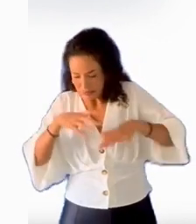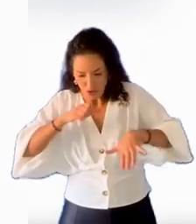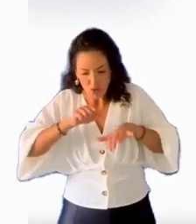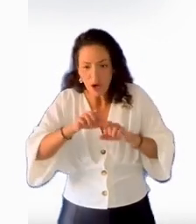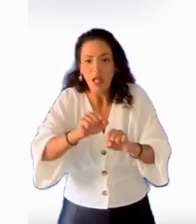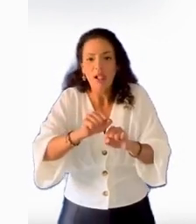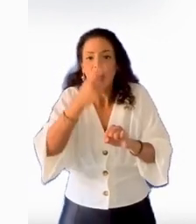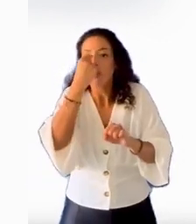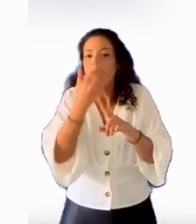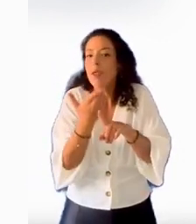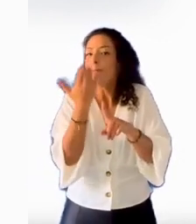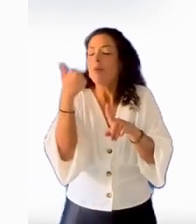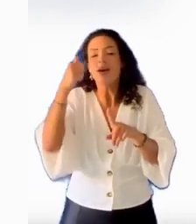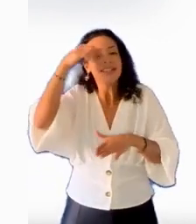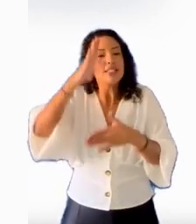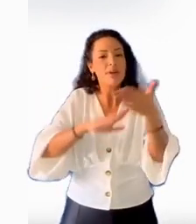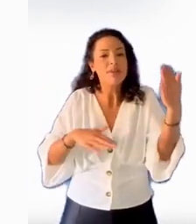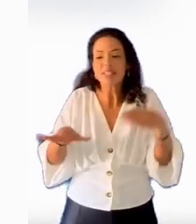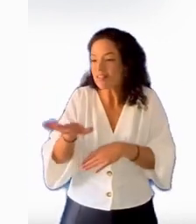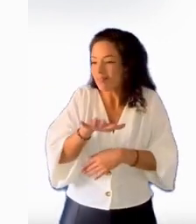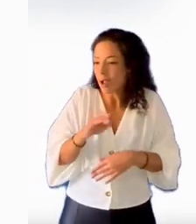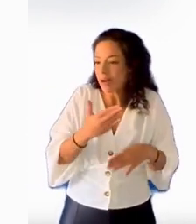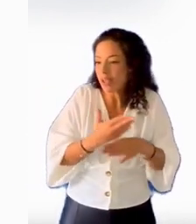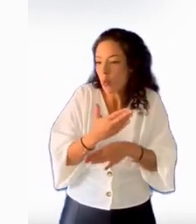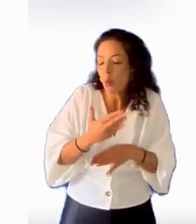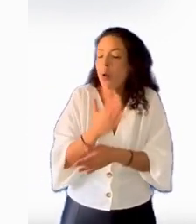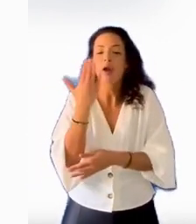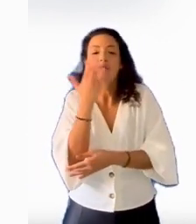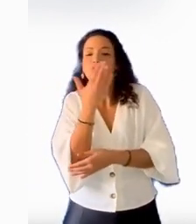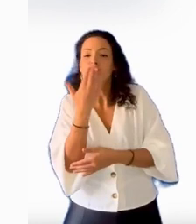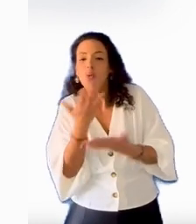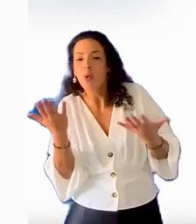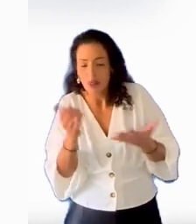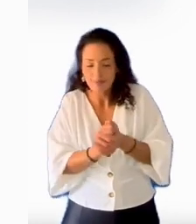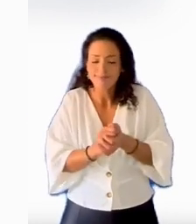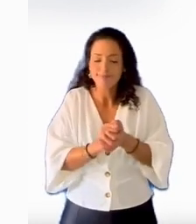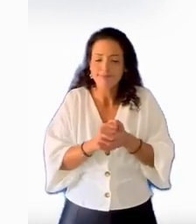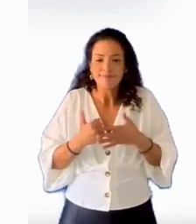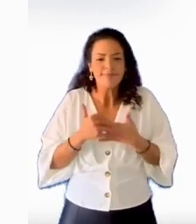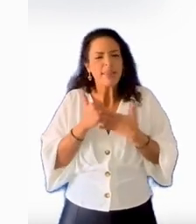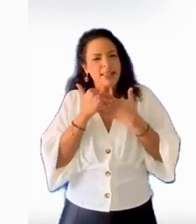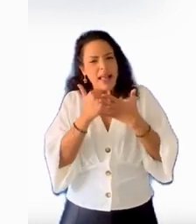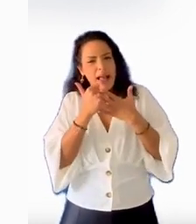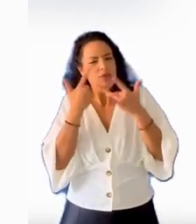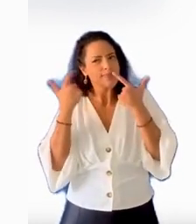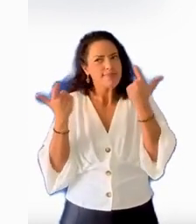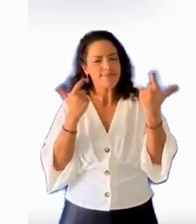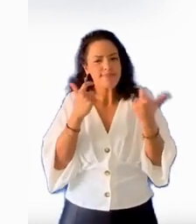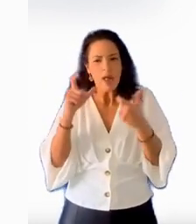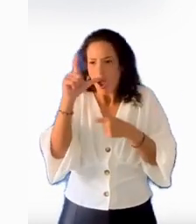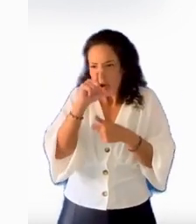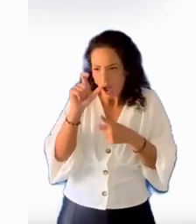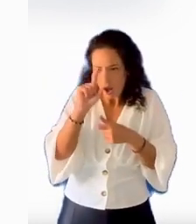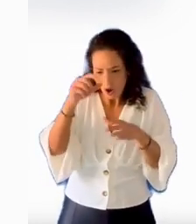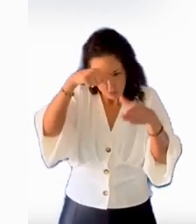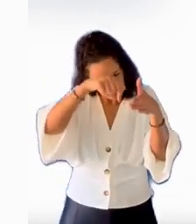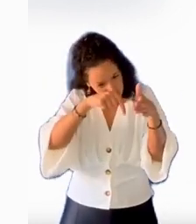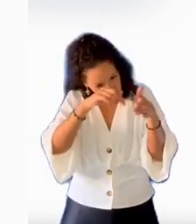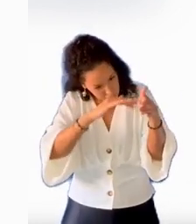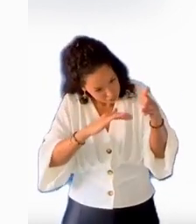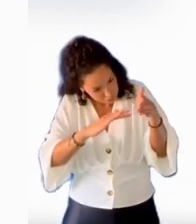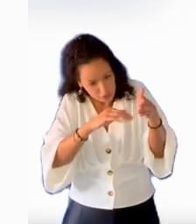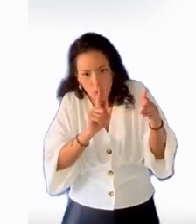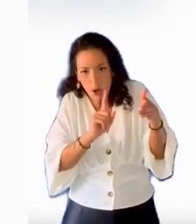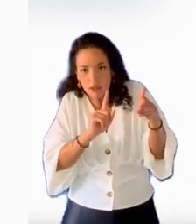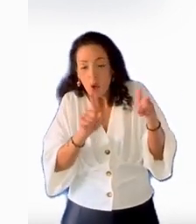example, past experiences, family, work or school. In doing so, this allows for curiosity about both the colour of what's in the jar as well